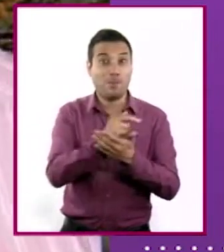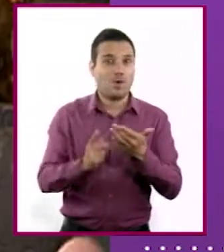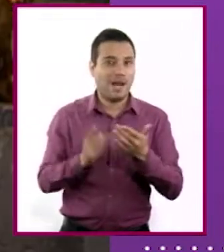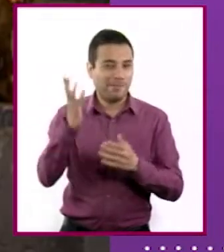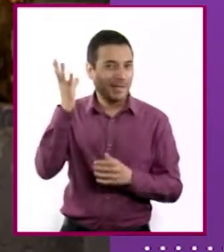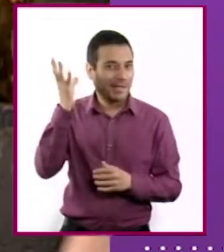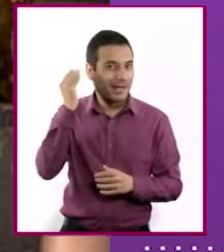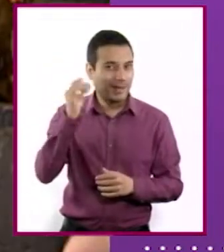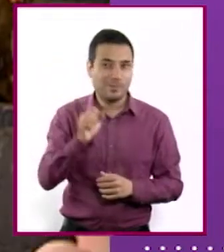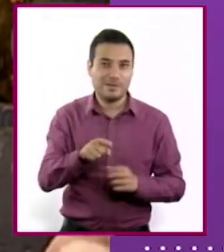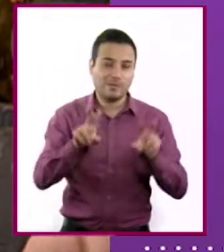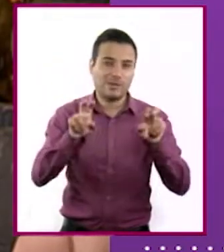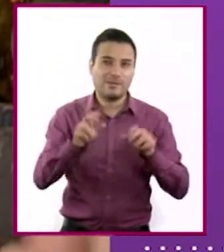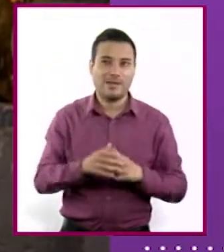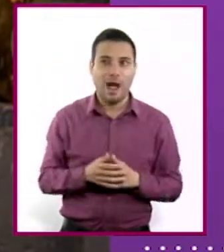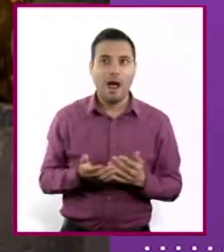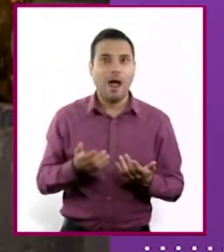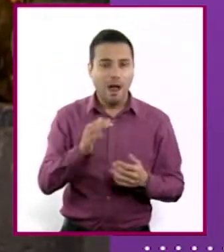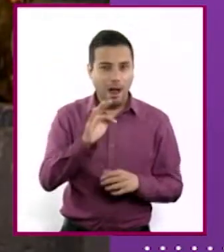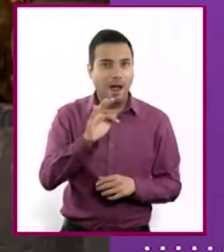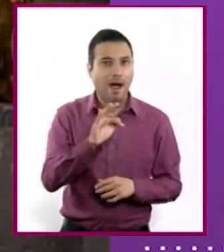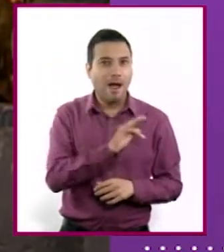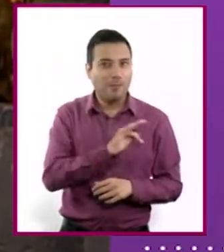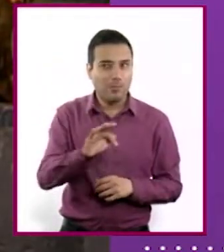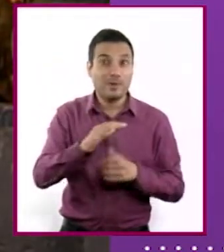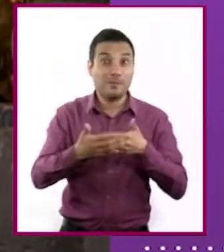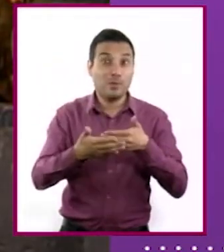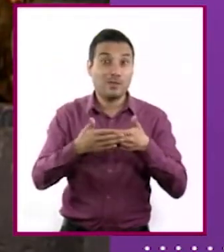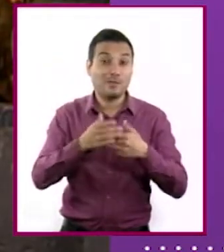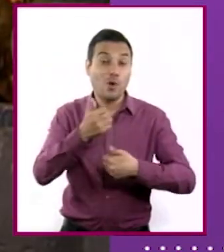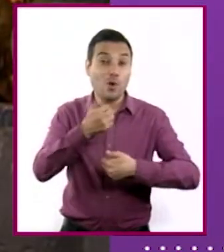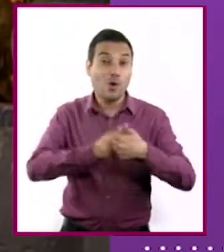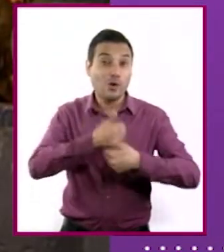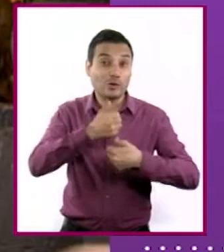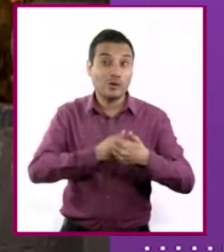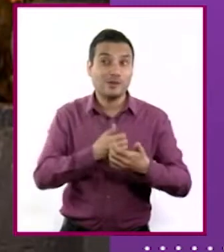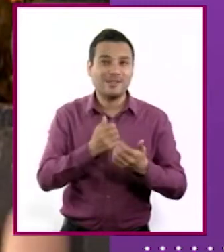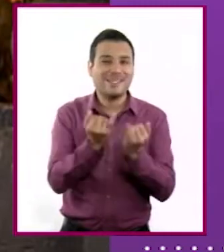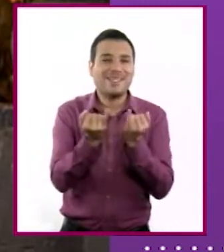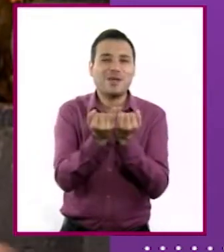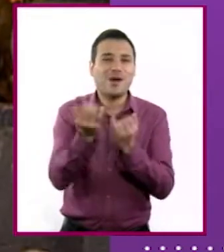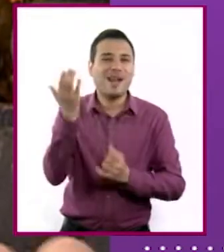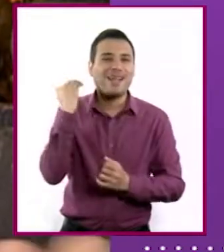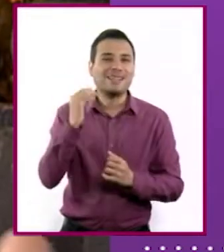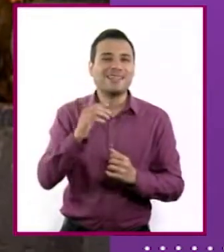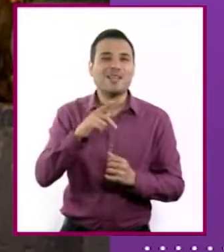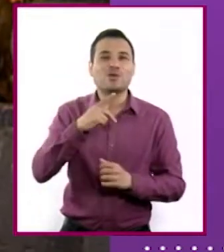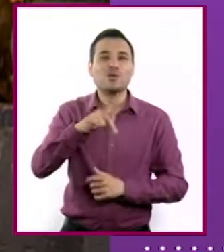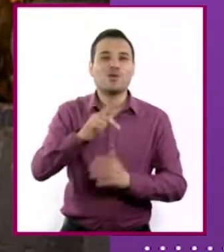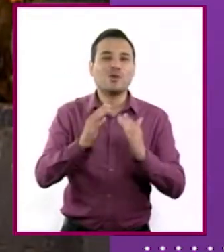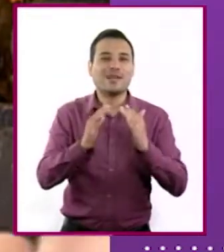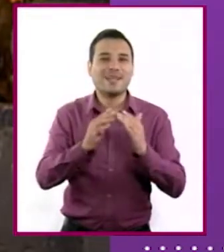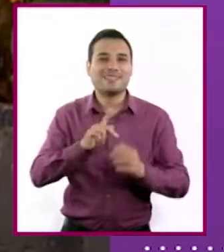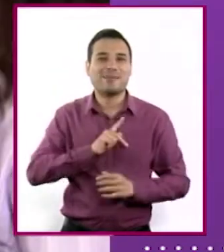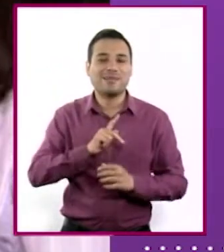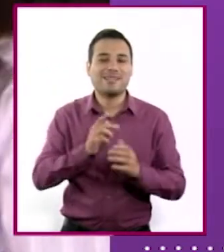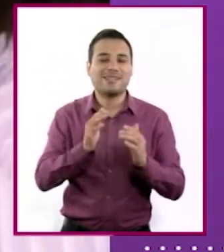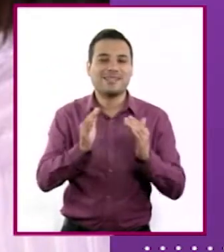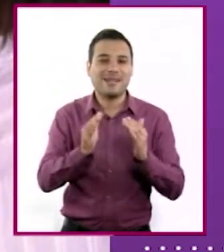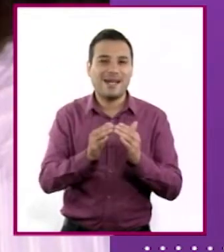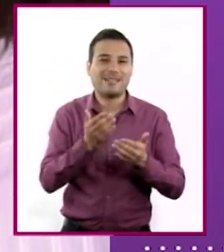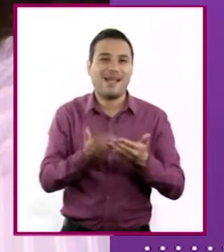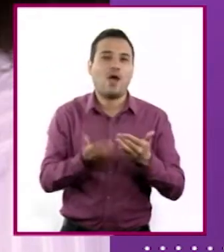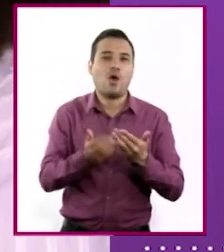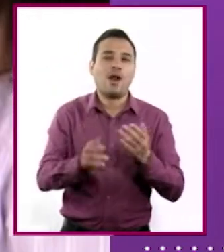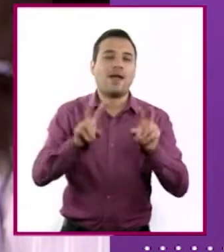Rebelde. Why don't we do another contest? Like Tu Casa, Mi Casa, but with stories from the past.